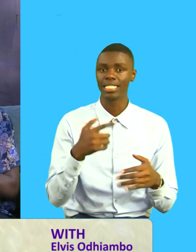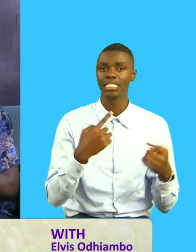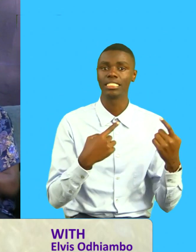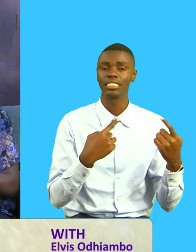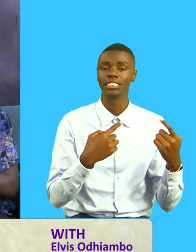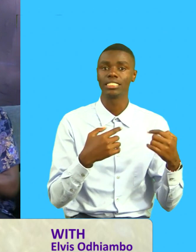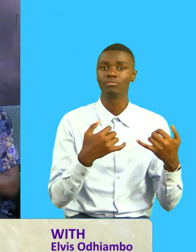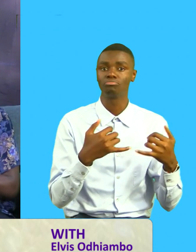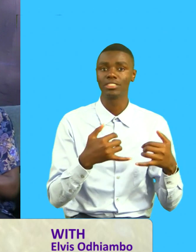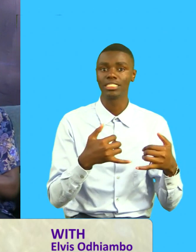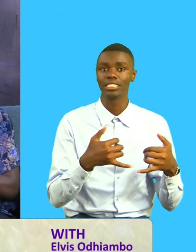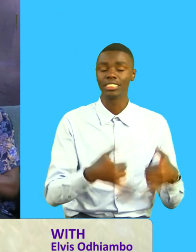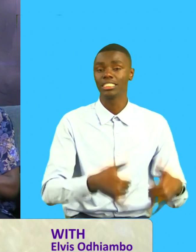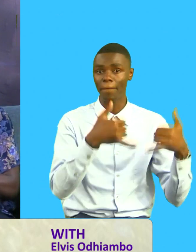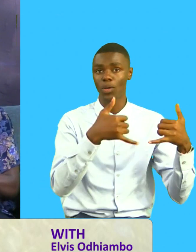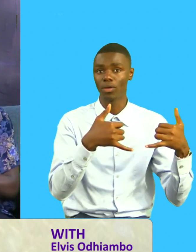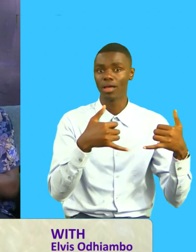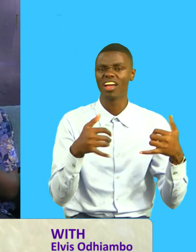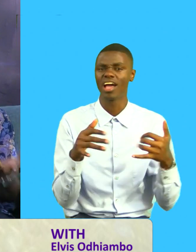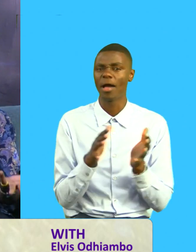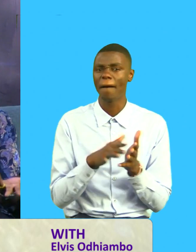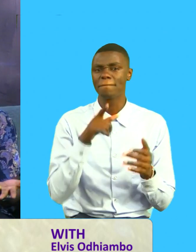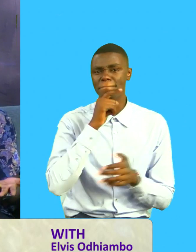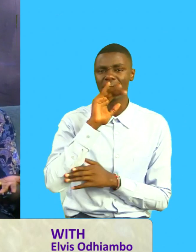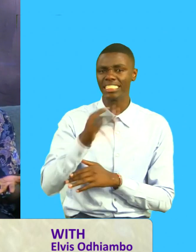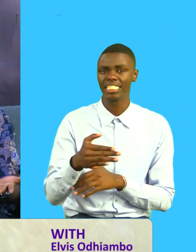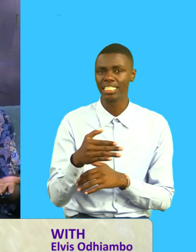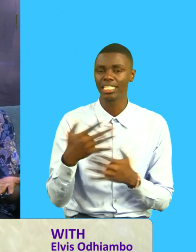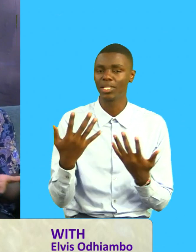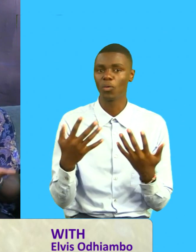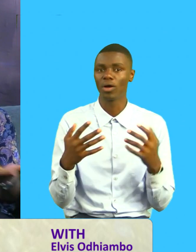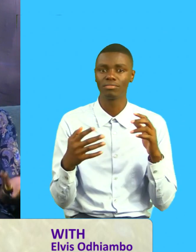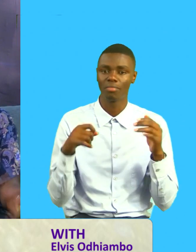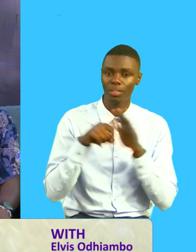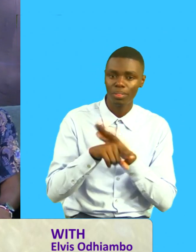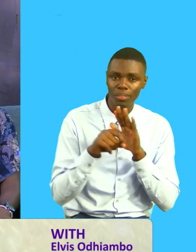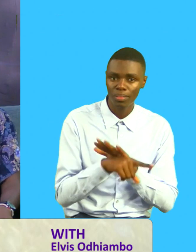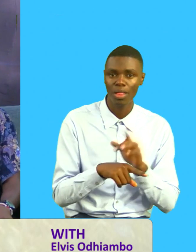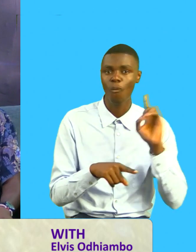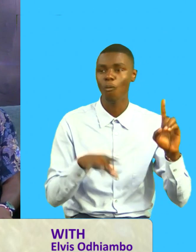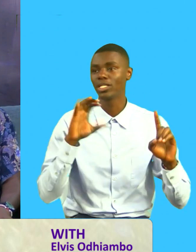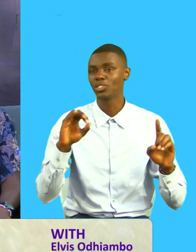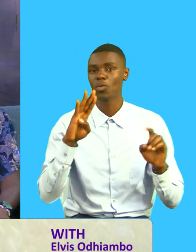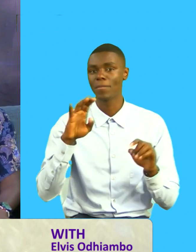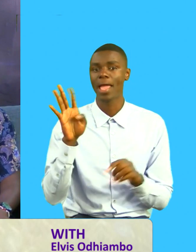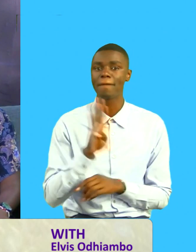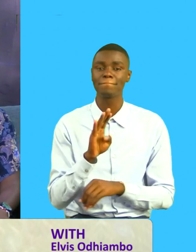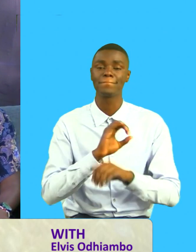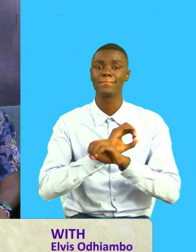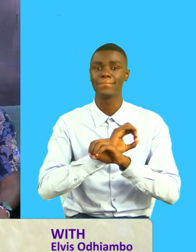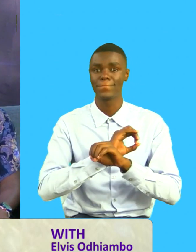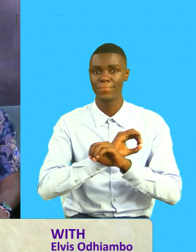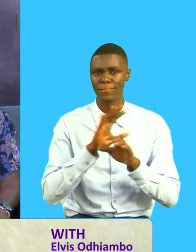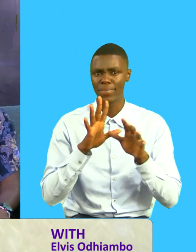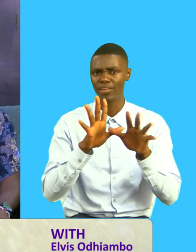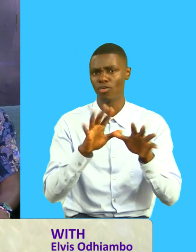not troubled with the Brentford despite them already having the title. Yeah. They were beaten 1-0 courtesy of Brentford. But then